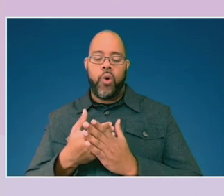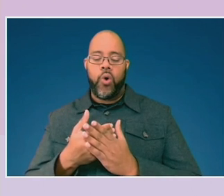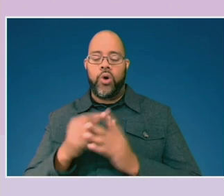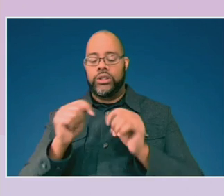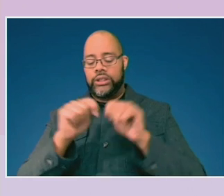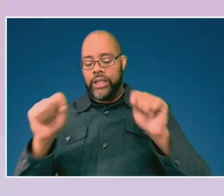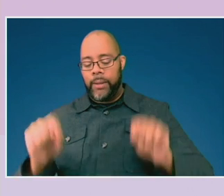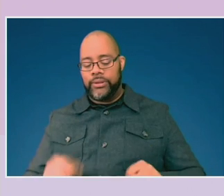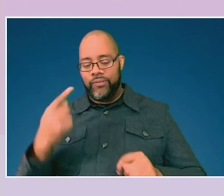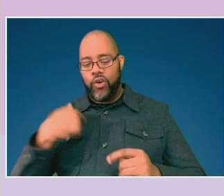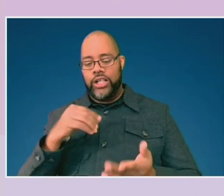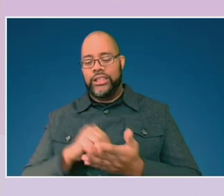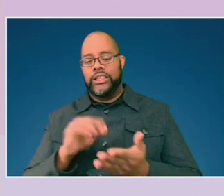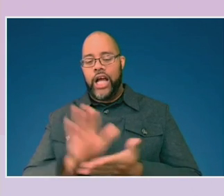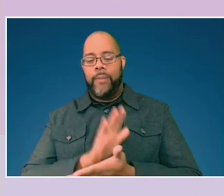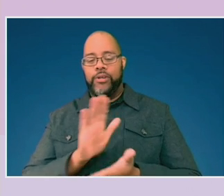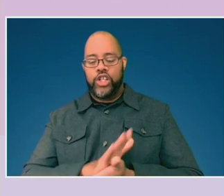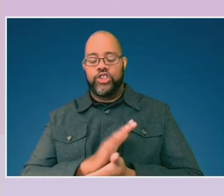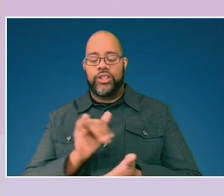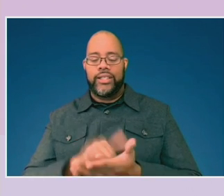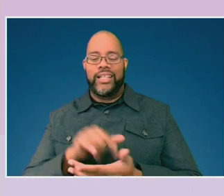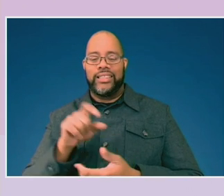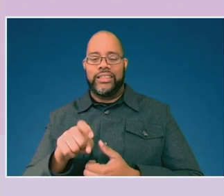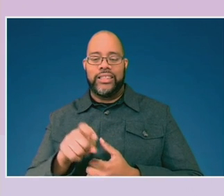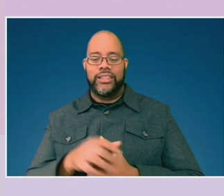our documentation piece that is needed to